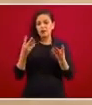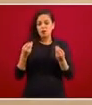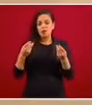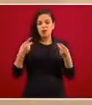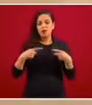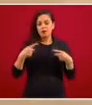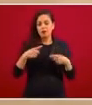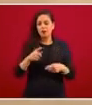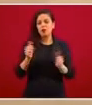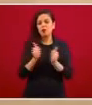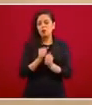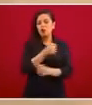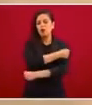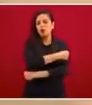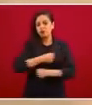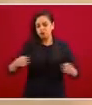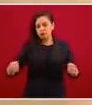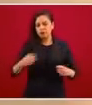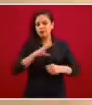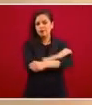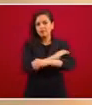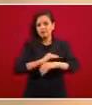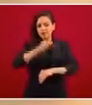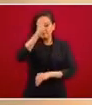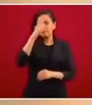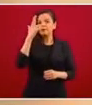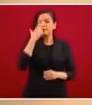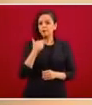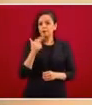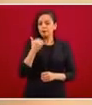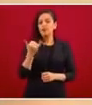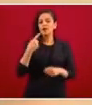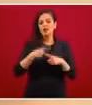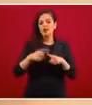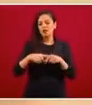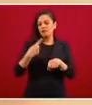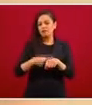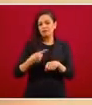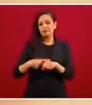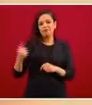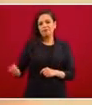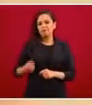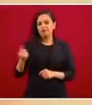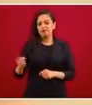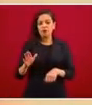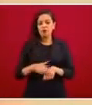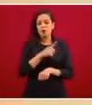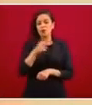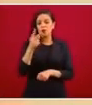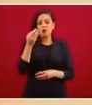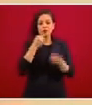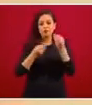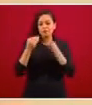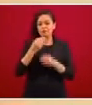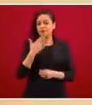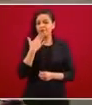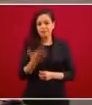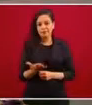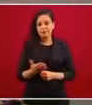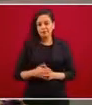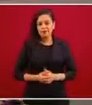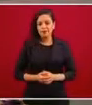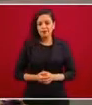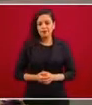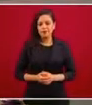younger prevalence and a much more visible prevalence of this disease in younger people, and this is closely related to all of